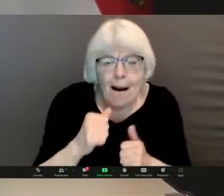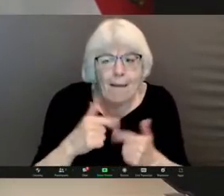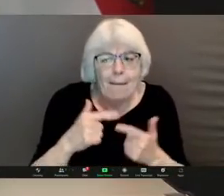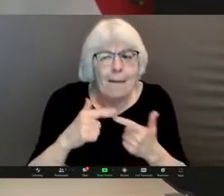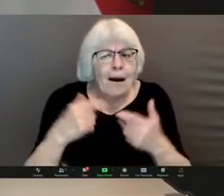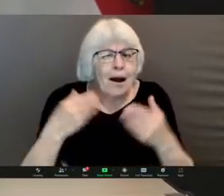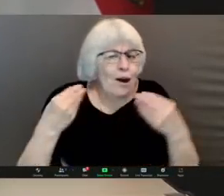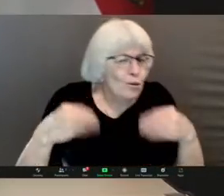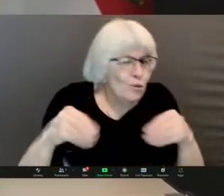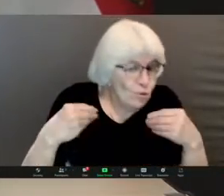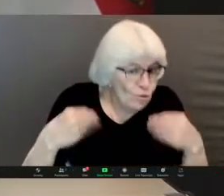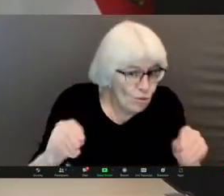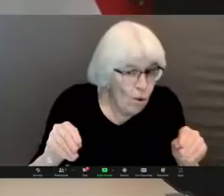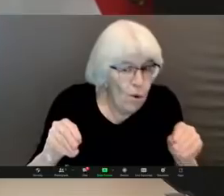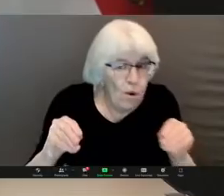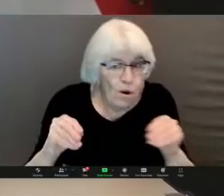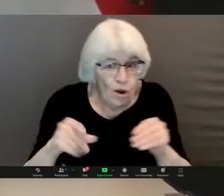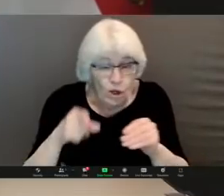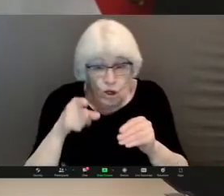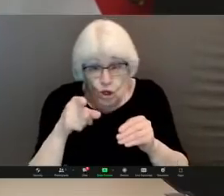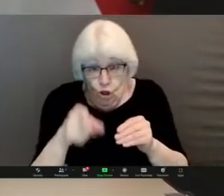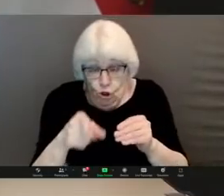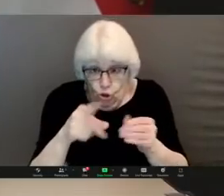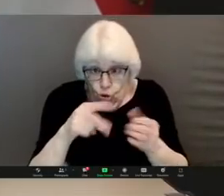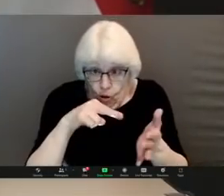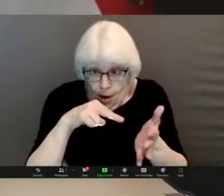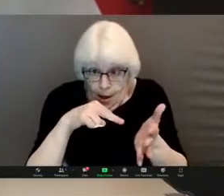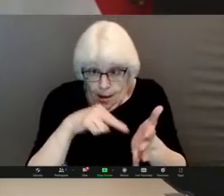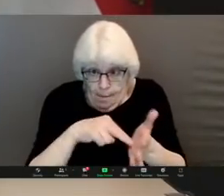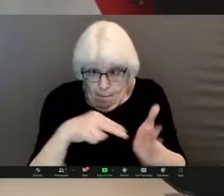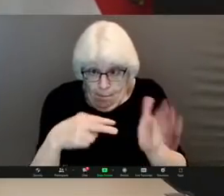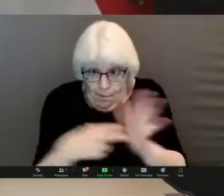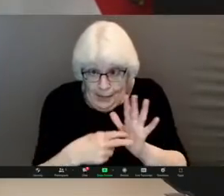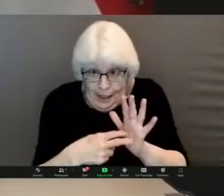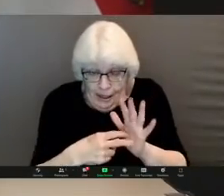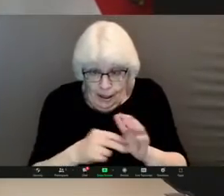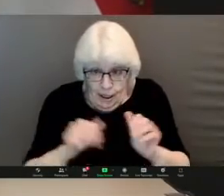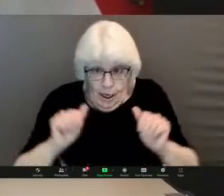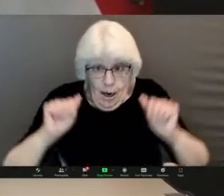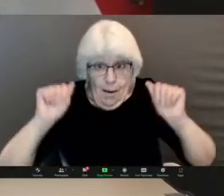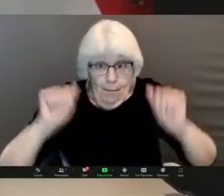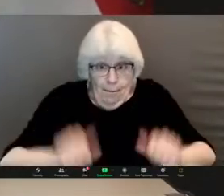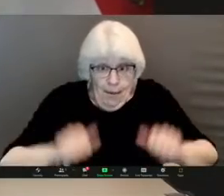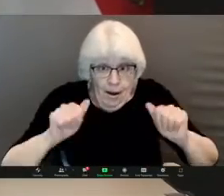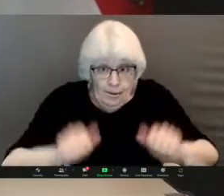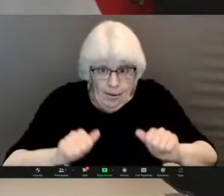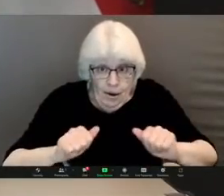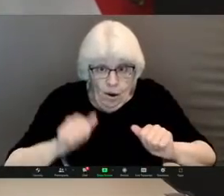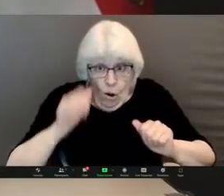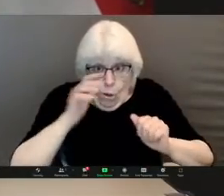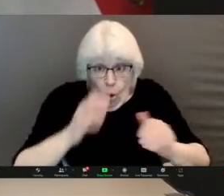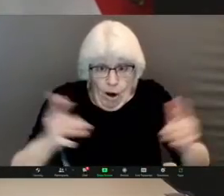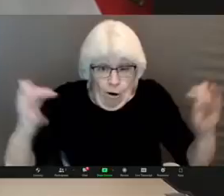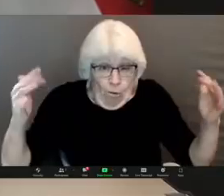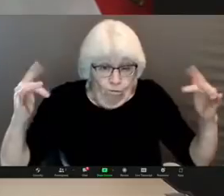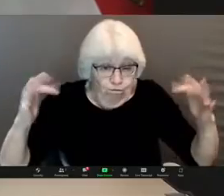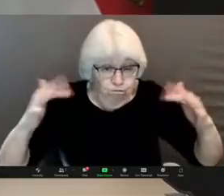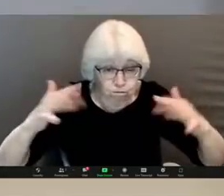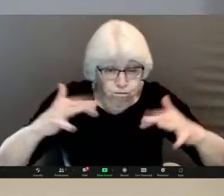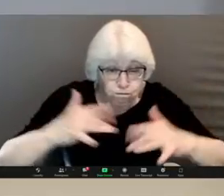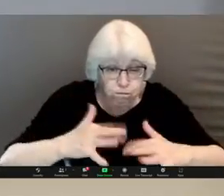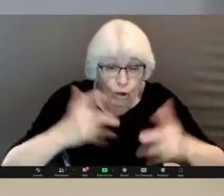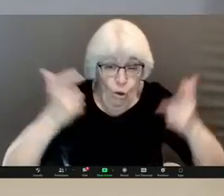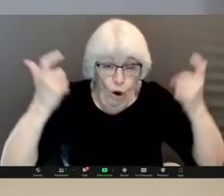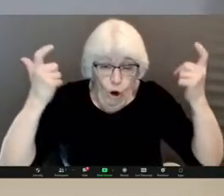with sort of larger mass gatherings, or could it come down to the retail level, so to speak?